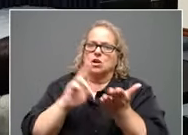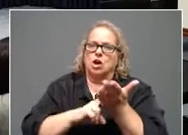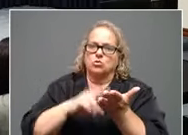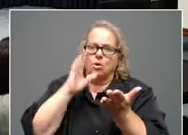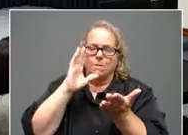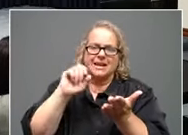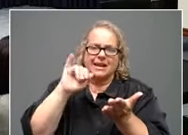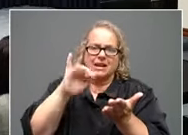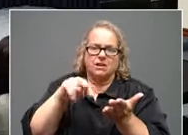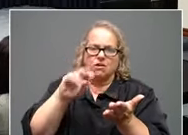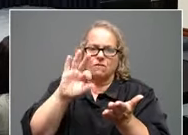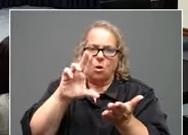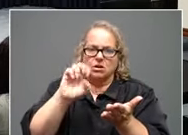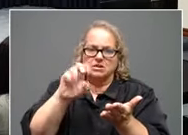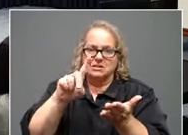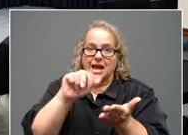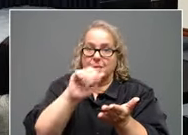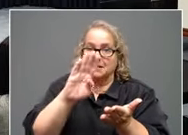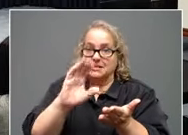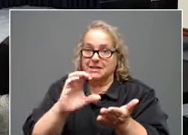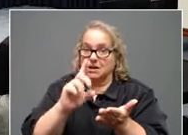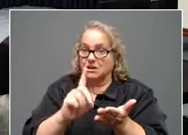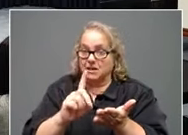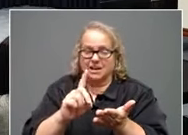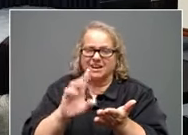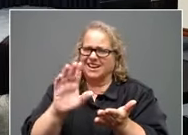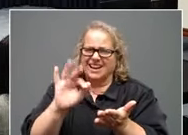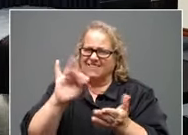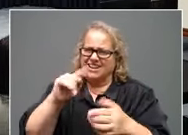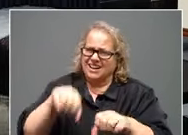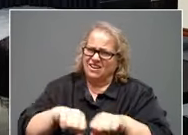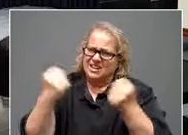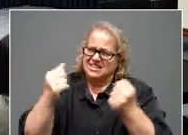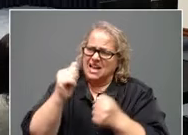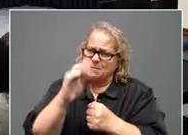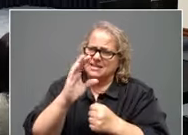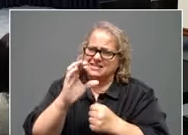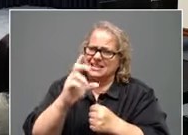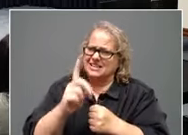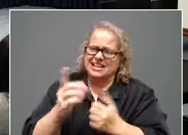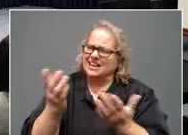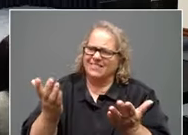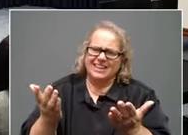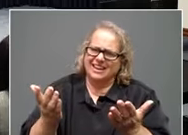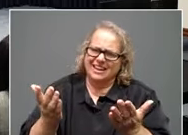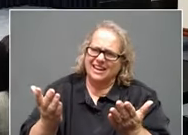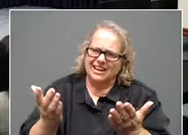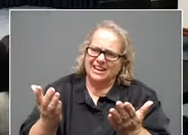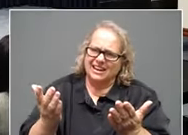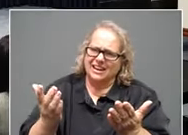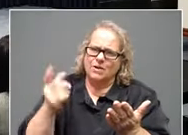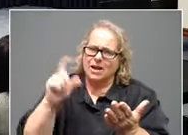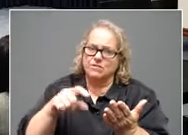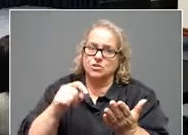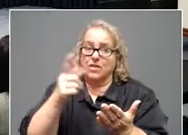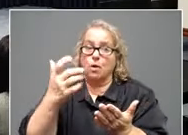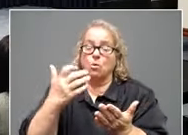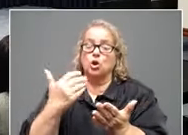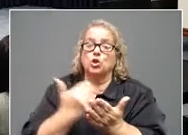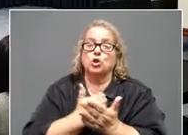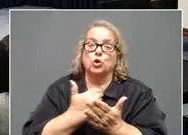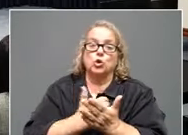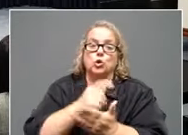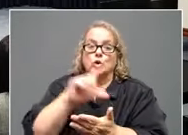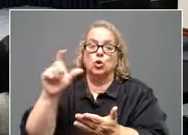Well, if it violates A, B, C, or D, it's already not enforceable. I think they want a new preamble about who they